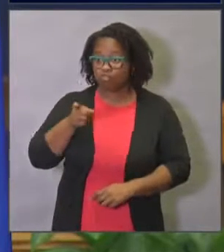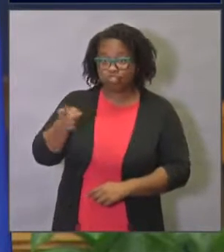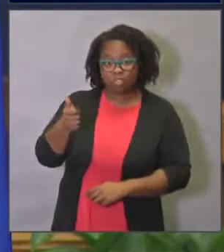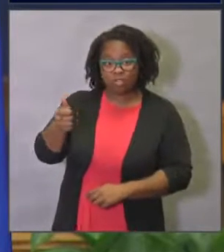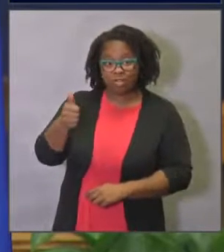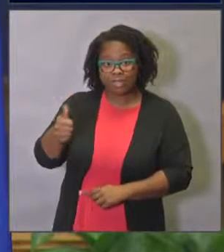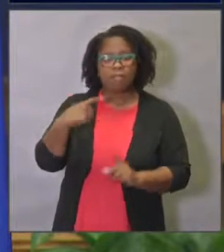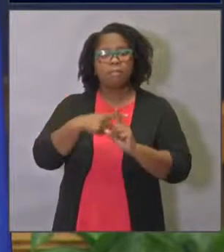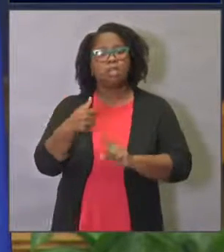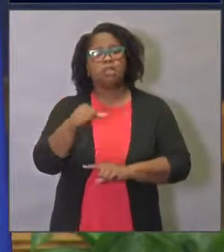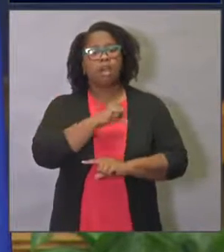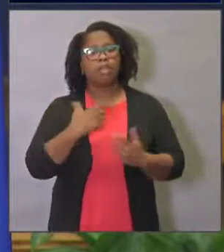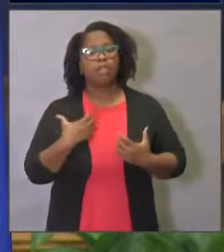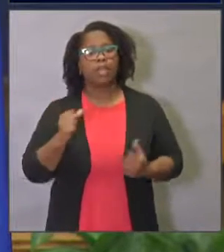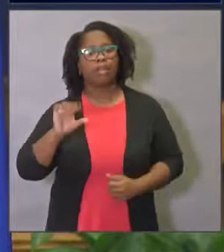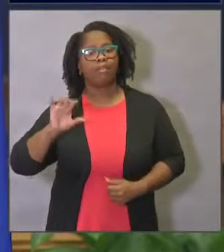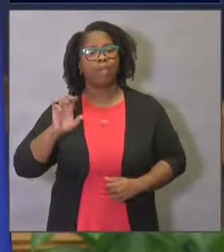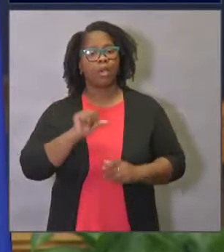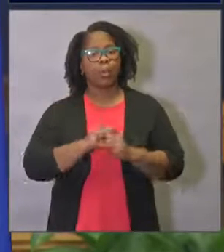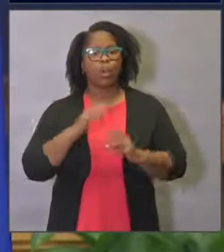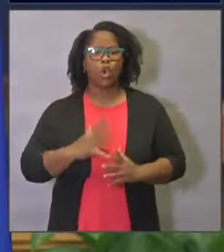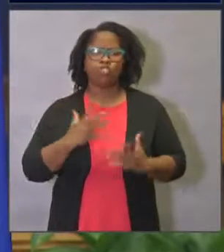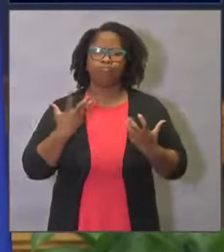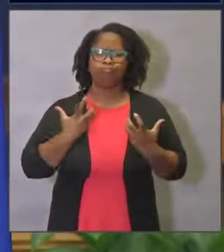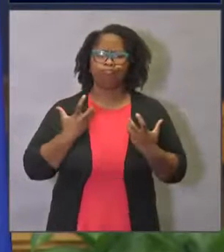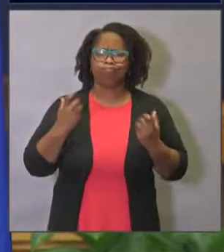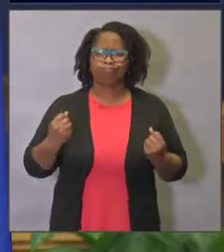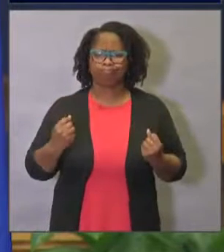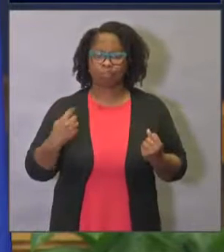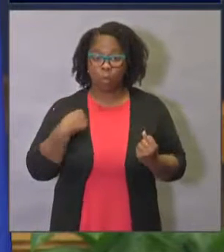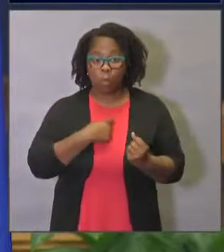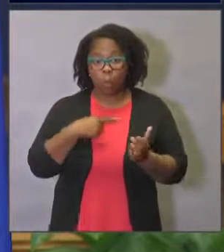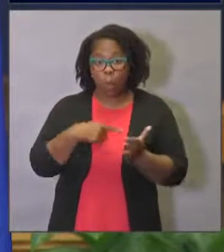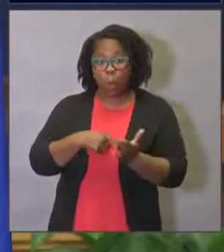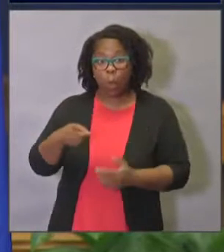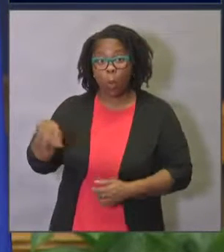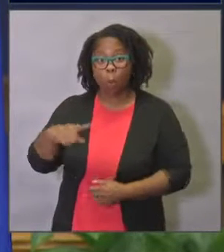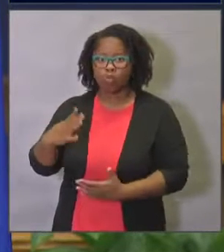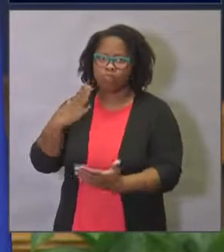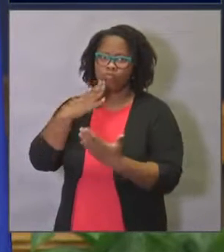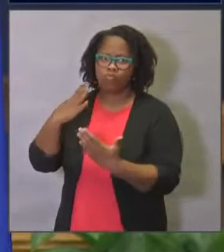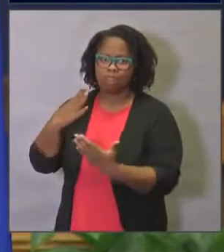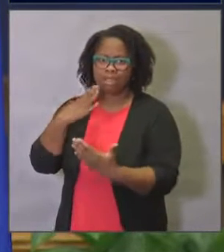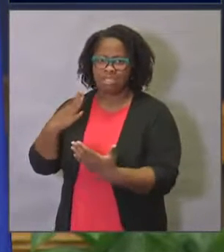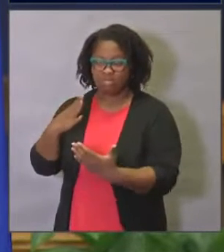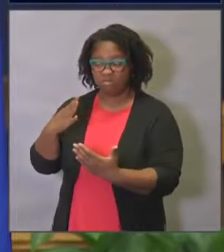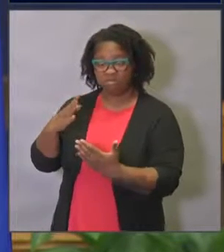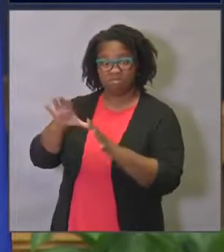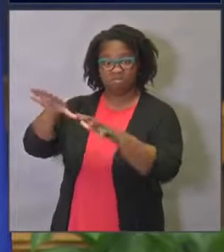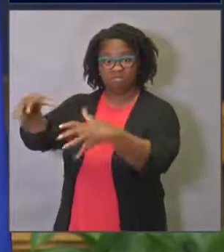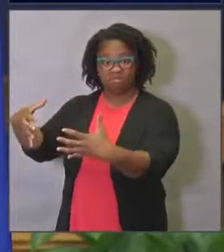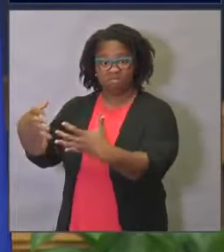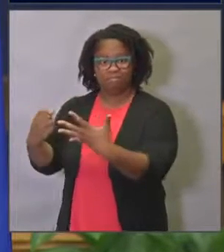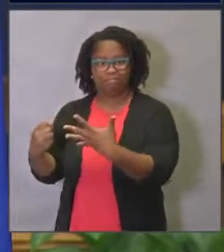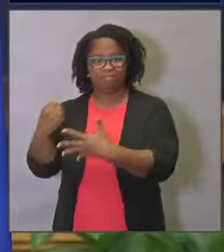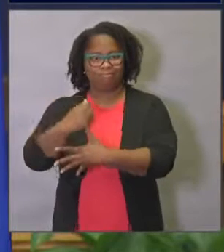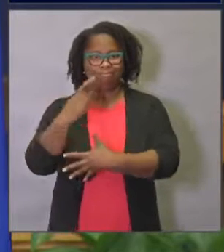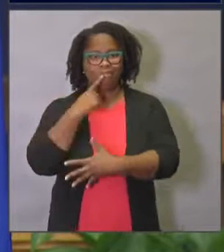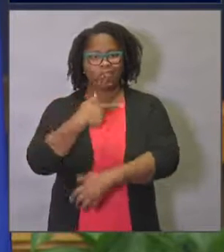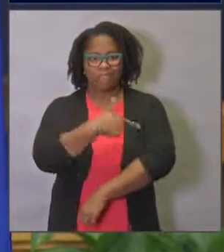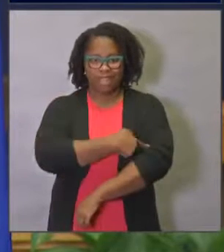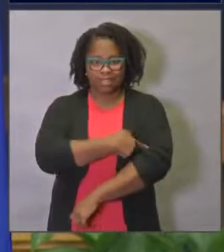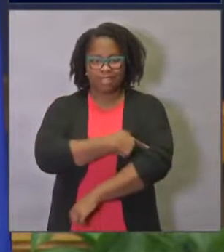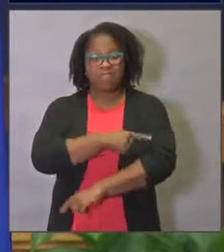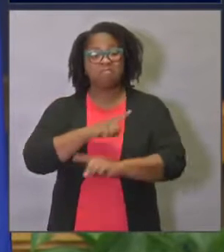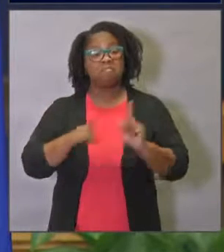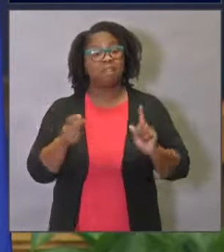people during this pandemic. We owe them our eternal gratitude, and they will be prioritized to receive the vaccine. But we know